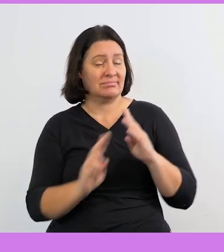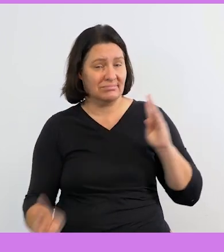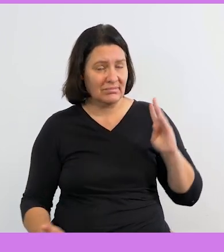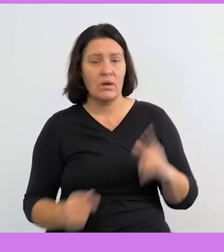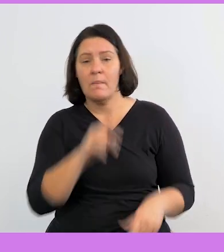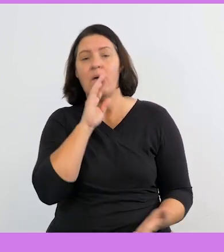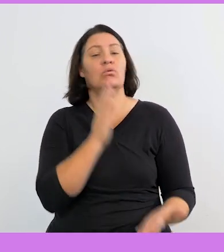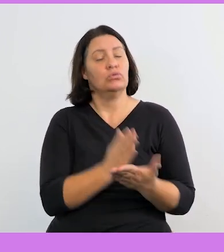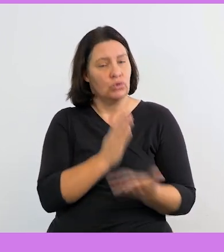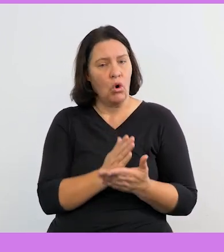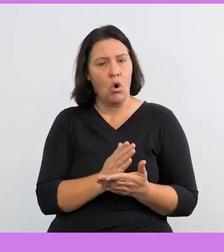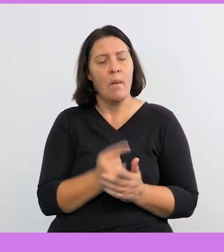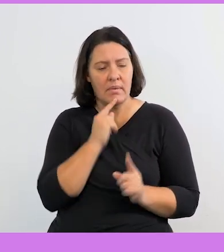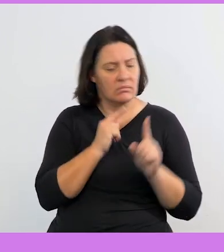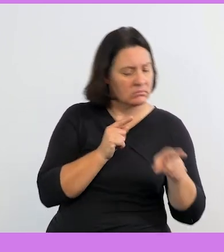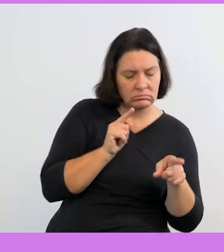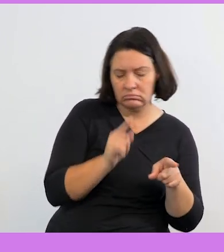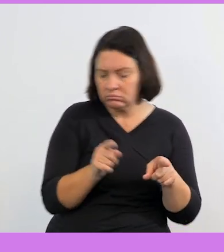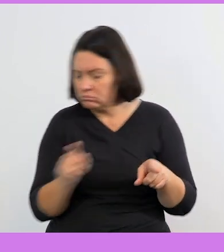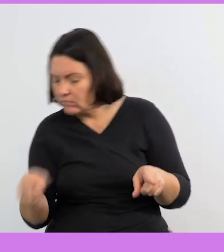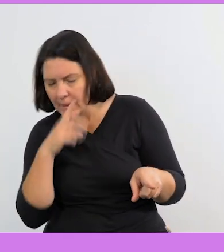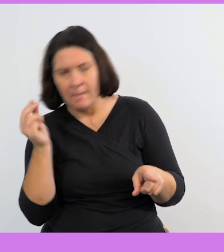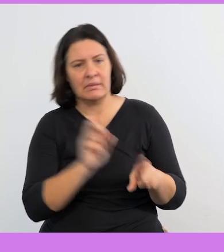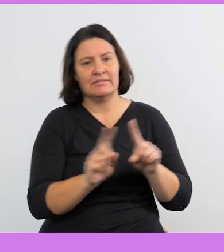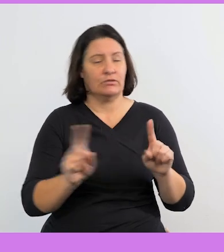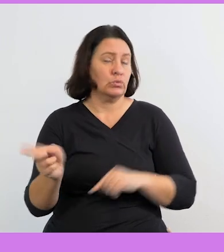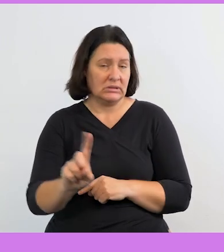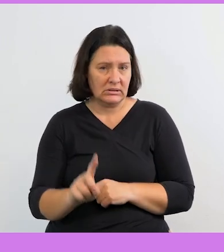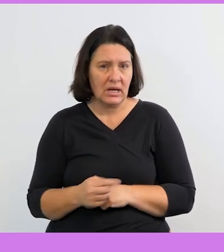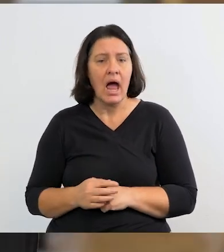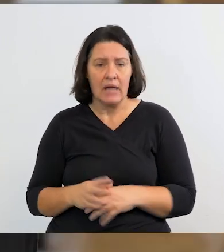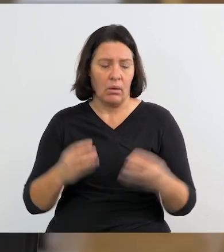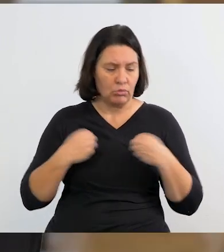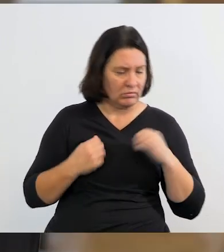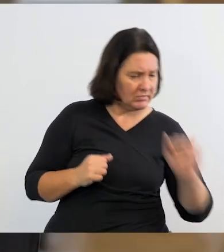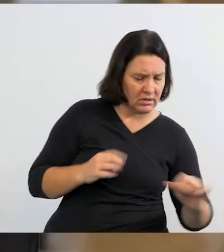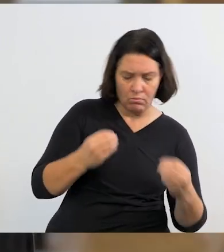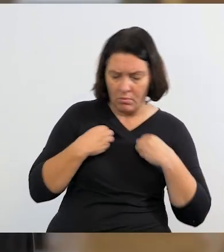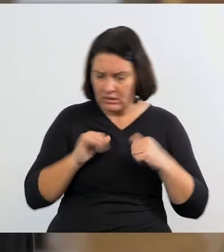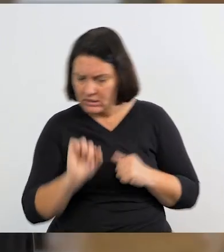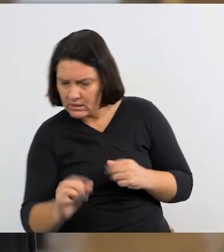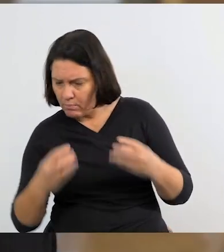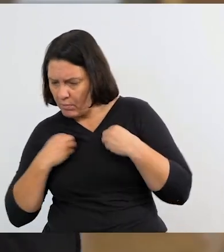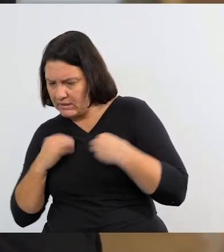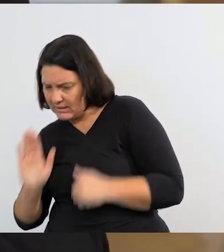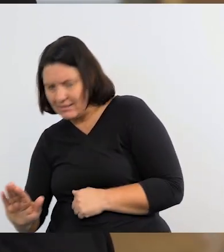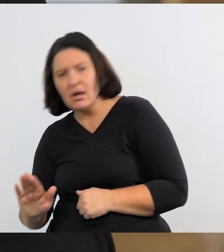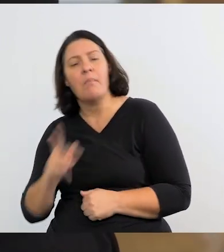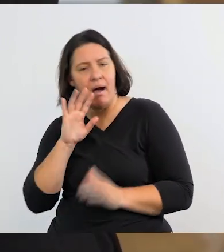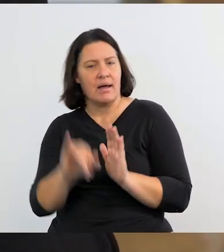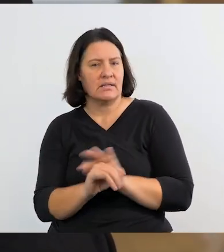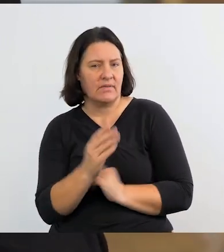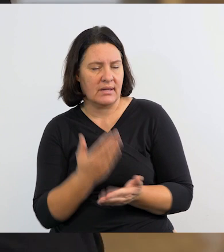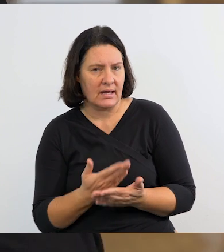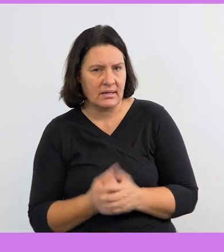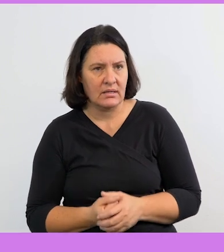so make sure you are able to distinguish between the types of graphs and also to know the different properties on each graph.